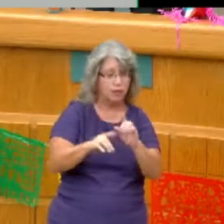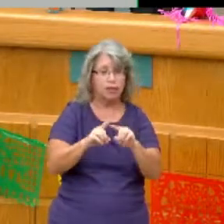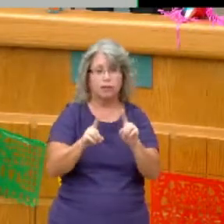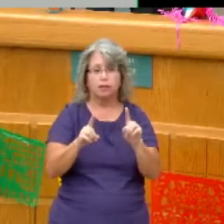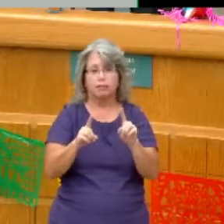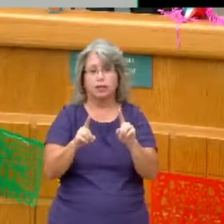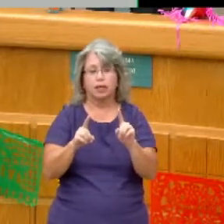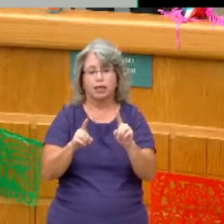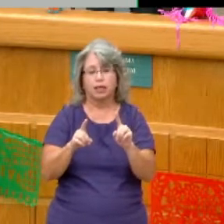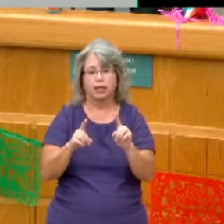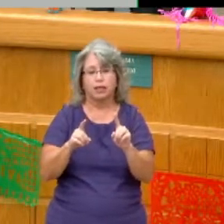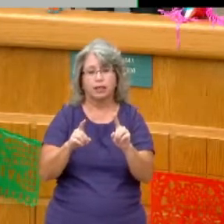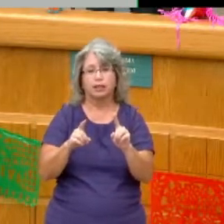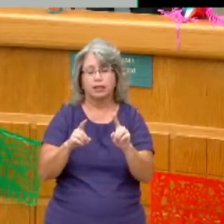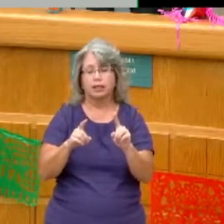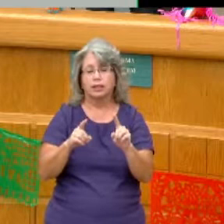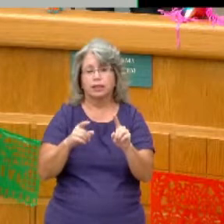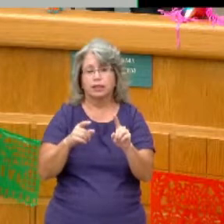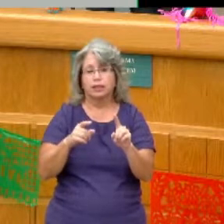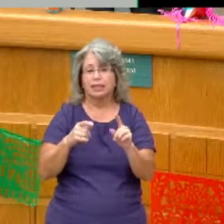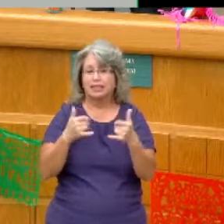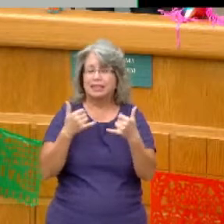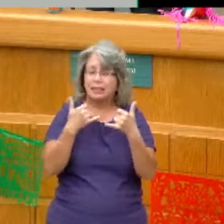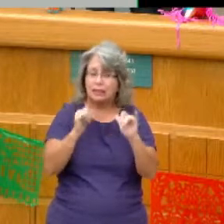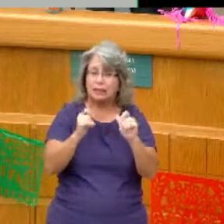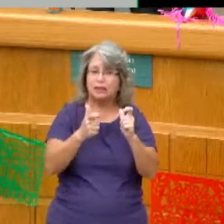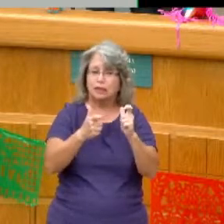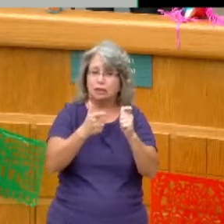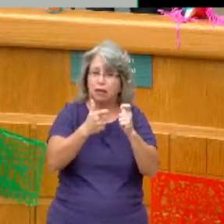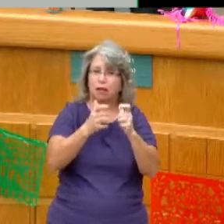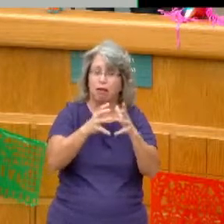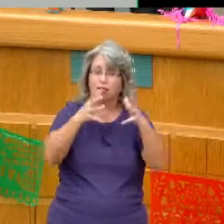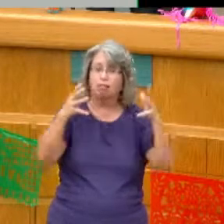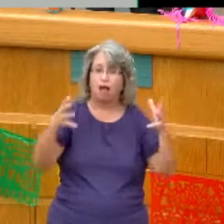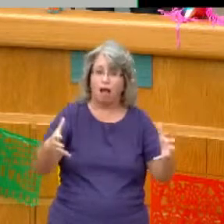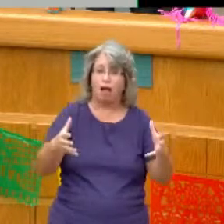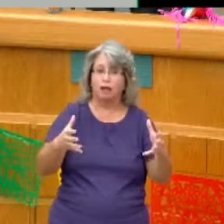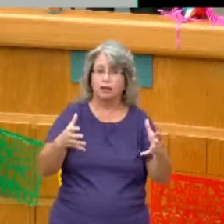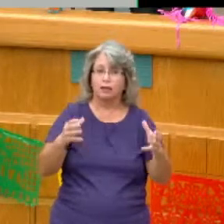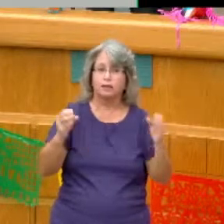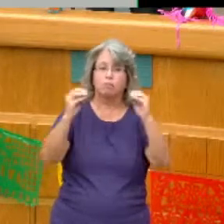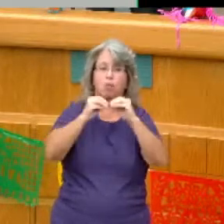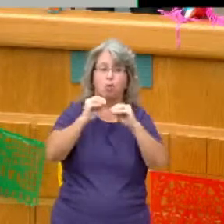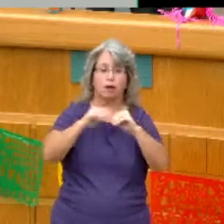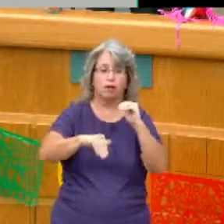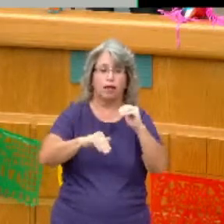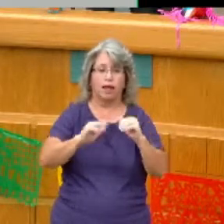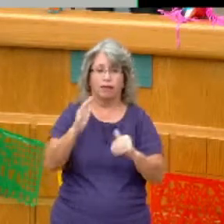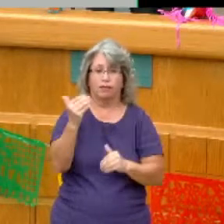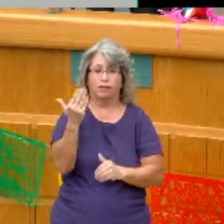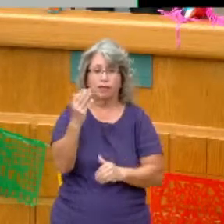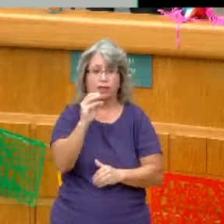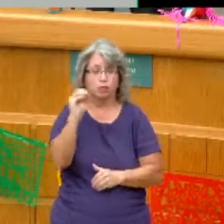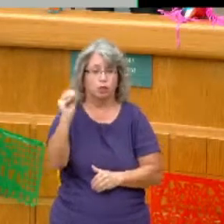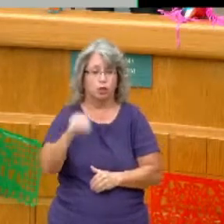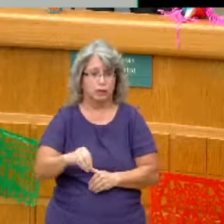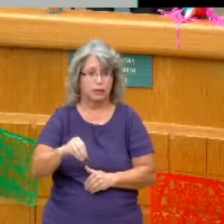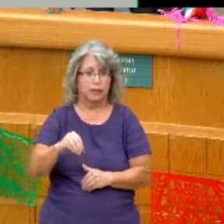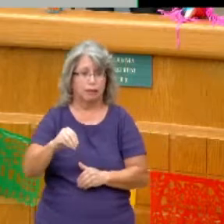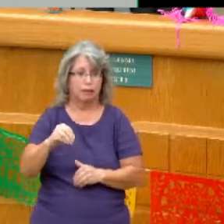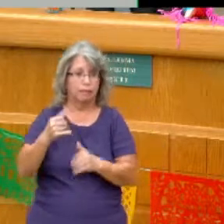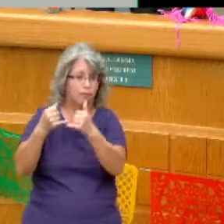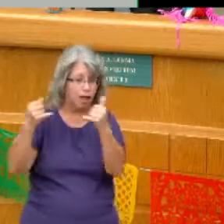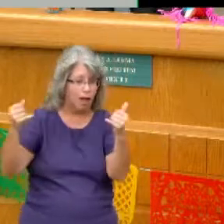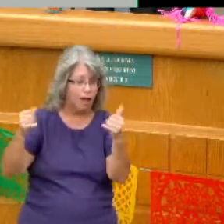though we're coming down decently fast. This is still huge. It's still more than that 15% cutoff that used to trigger